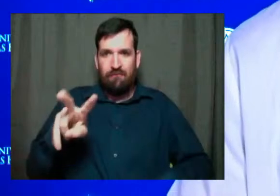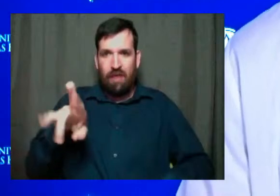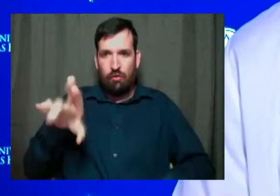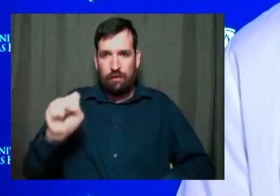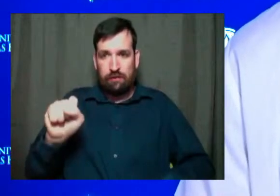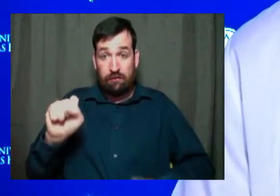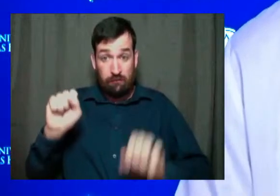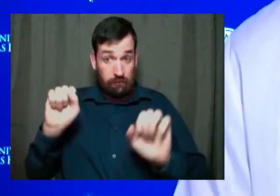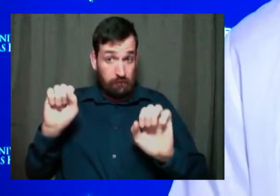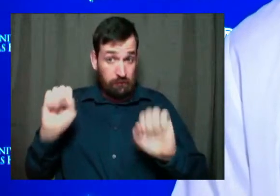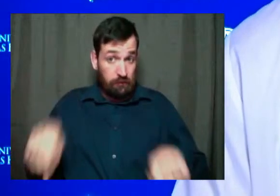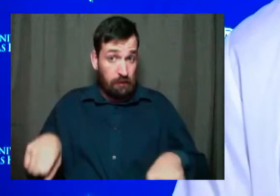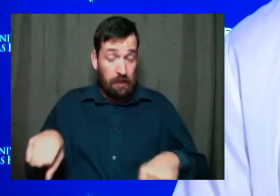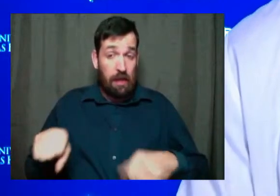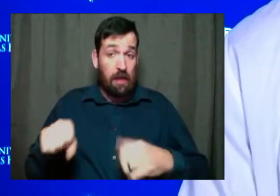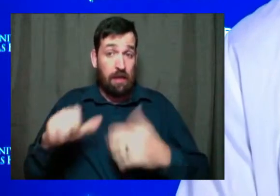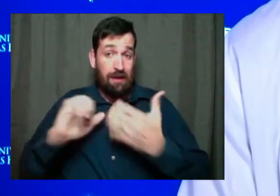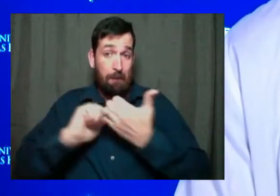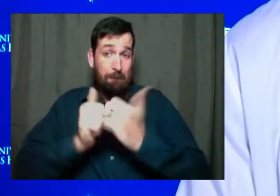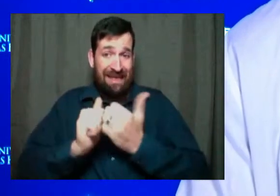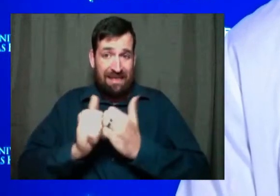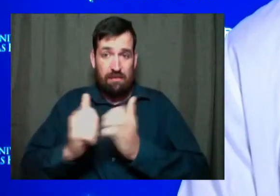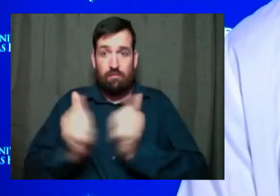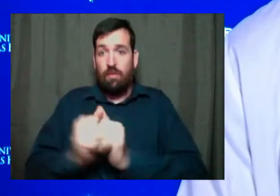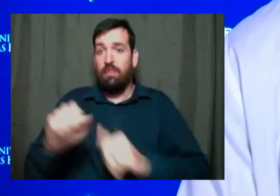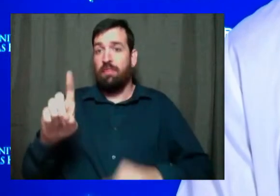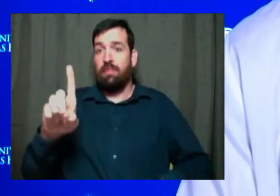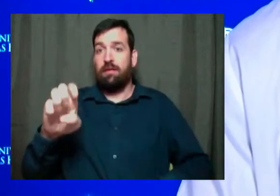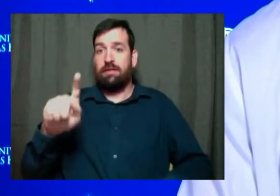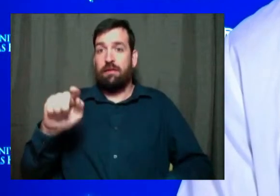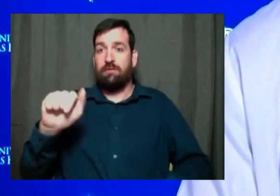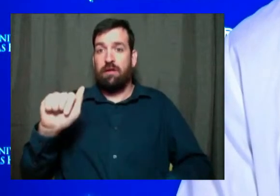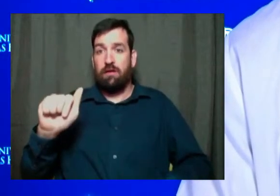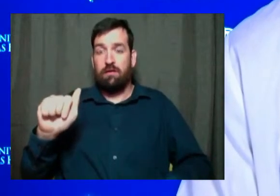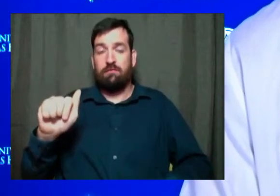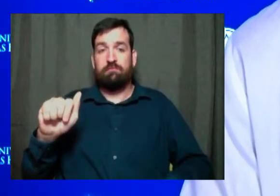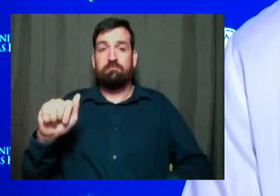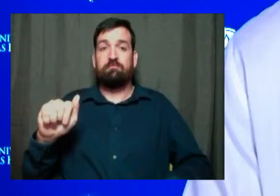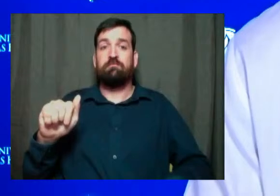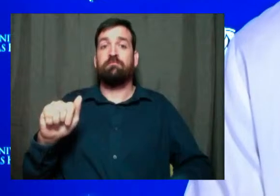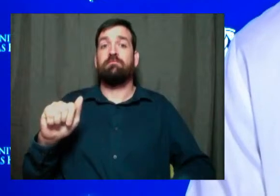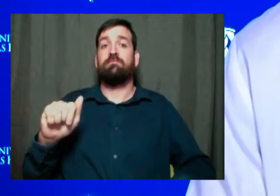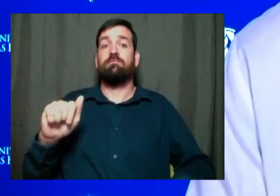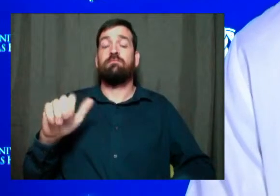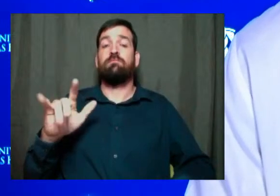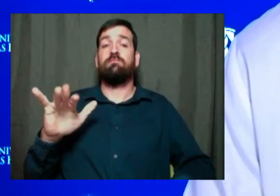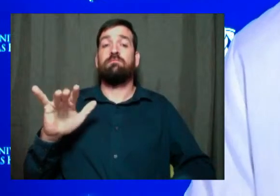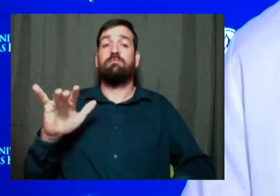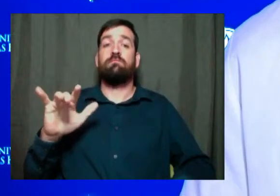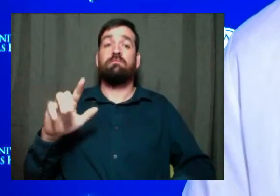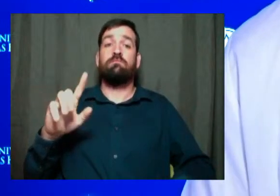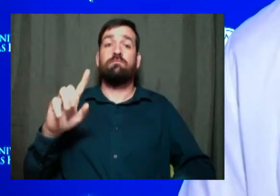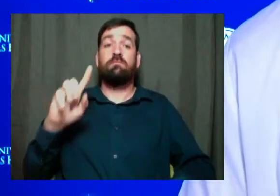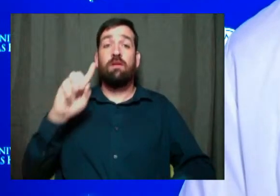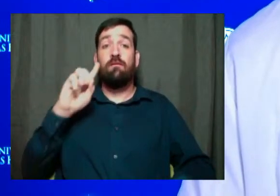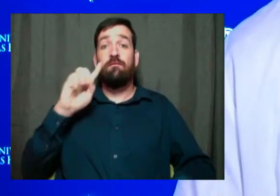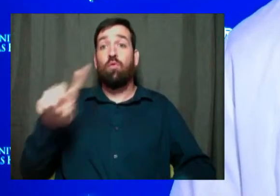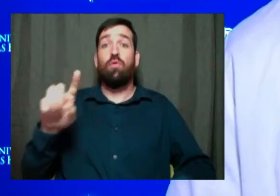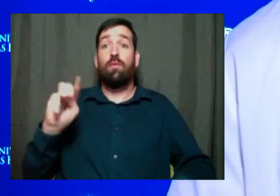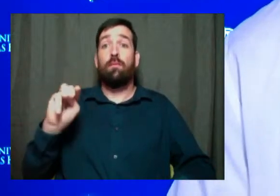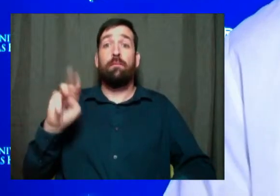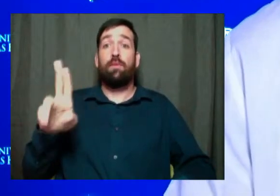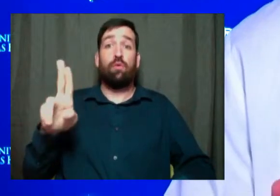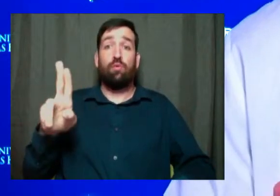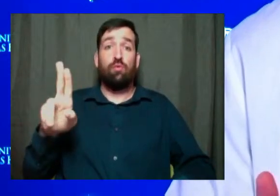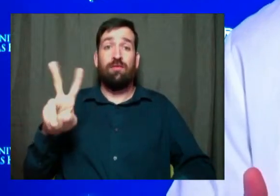compete against Delta? Certainly, we thought that was for the mu variant, but what we have seen is